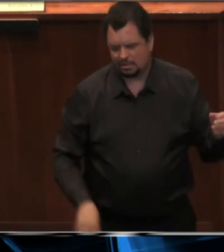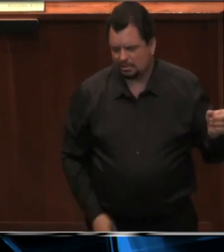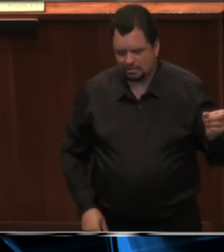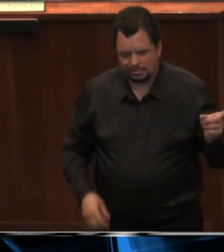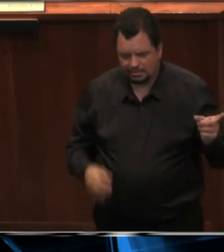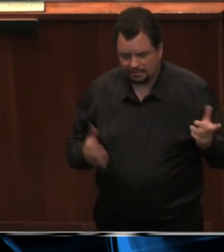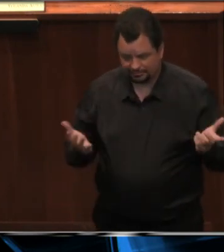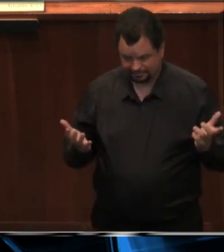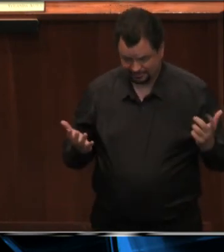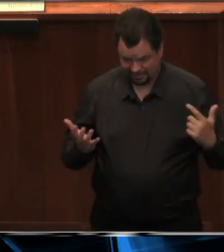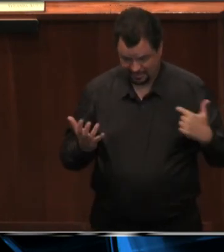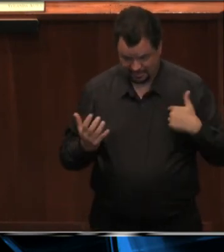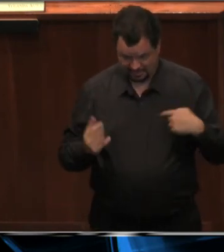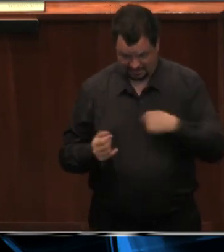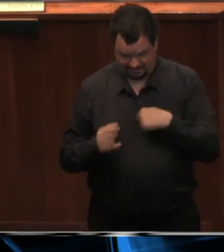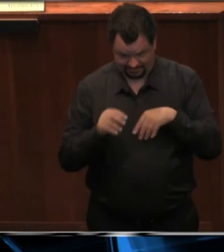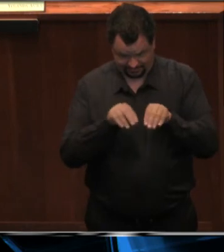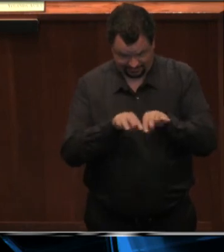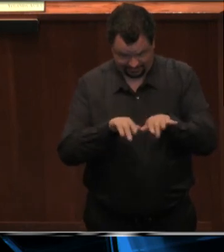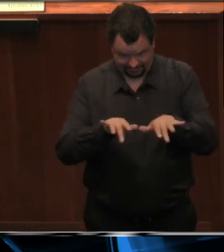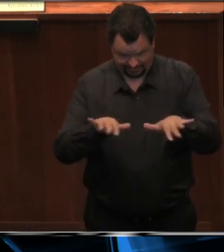and community safe. Thank you.